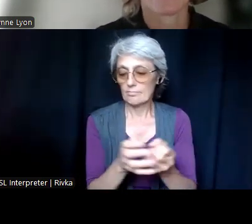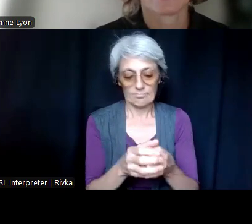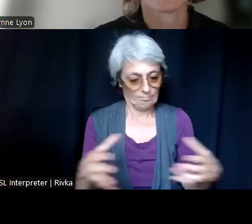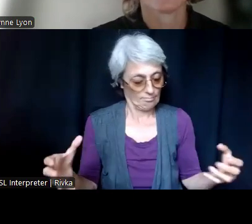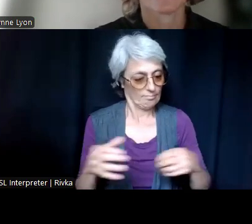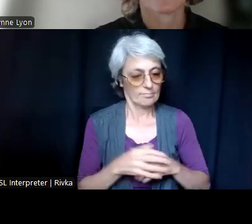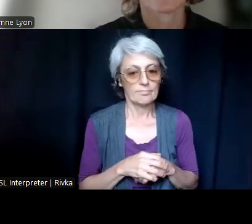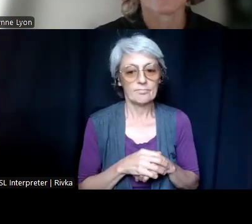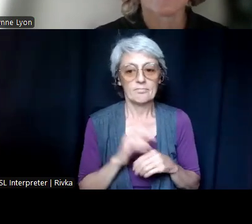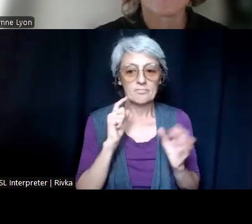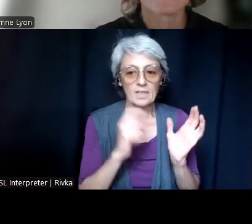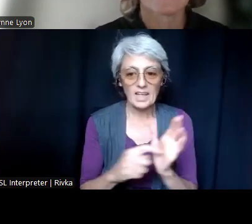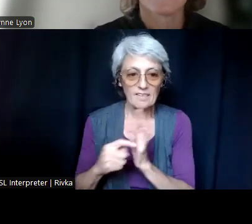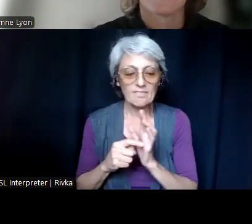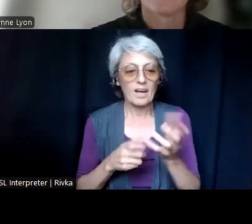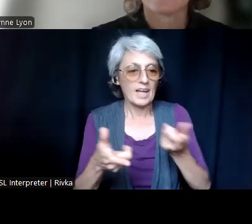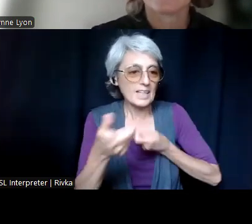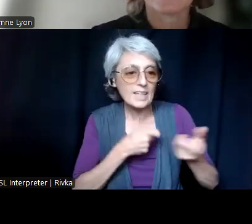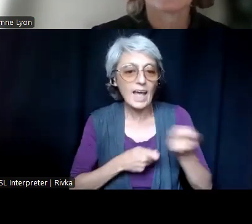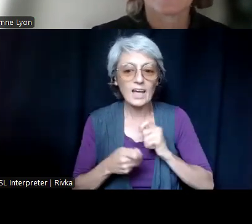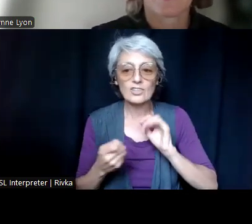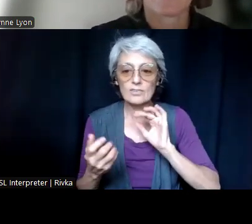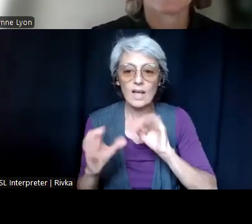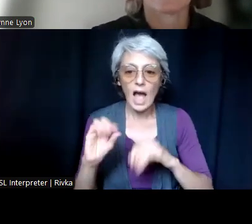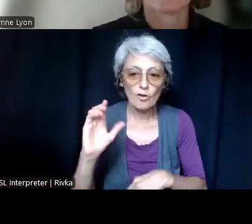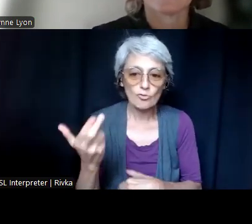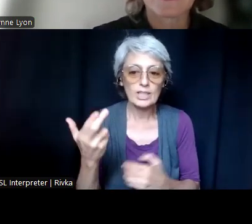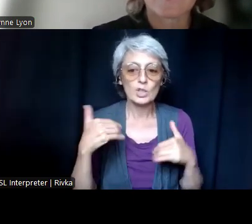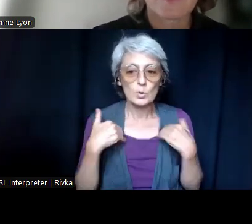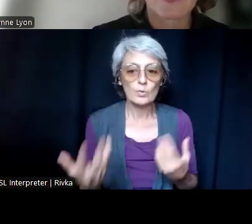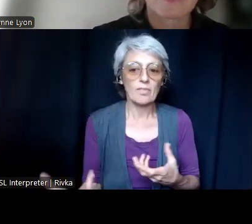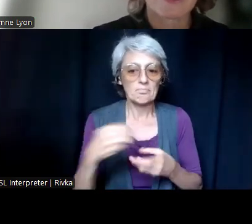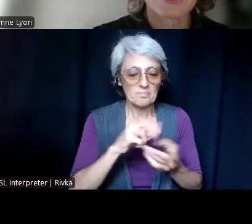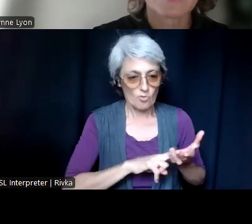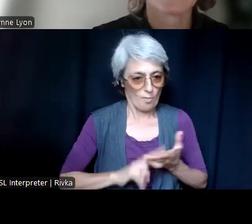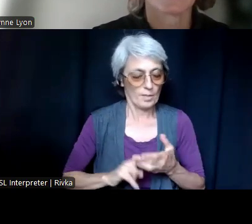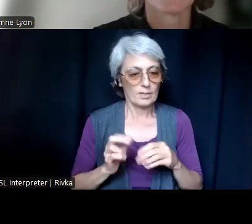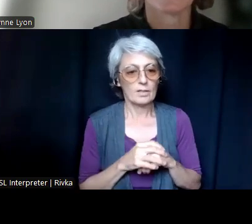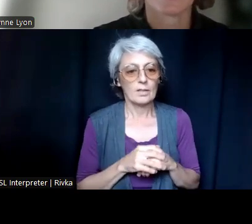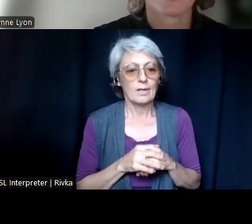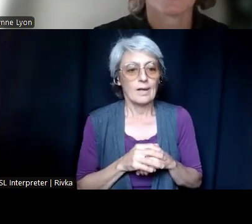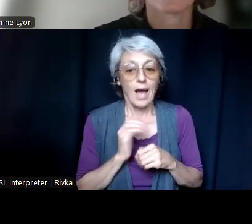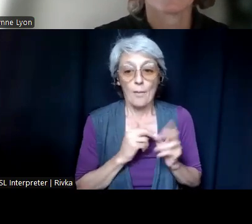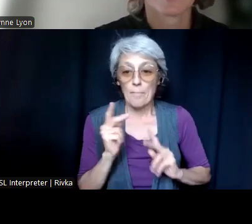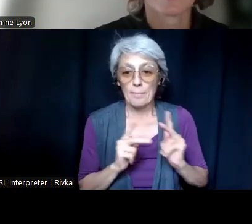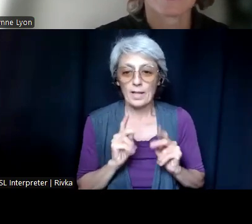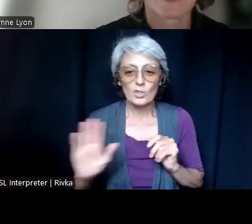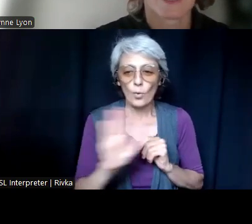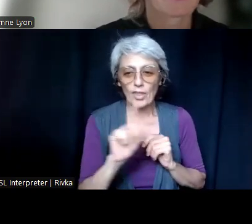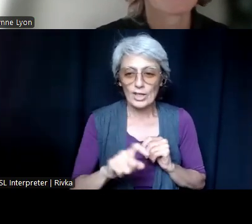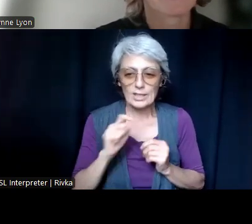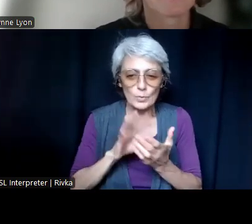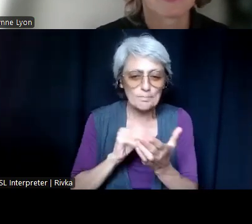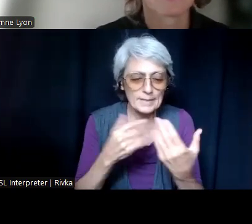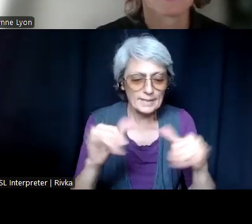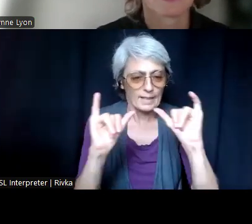engage outreach youth for enrollment. In learning more about the needs of our population. So we know over 40%